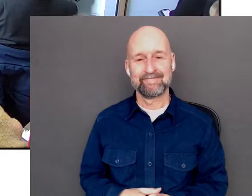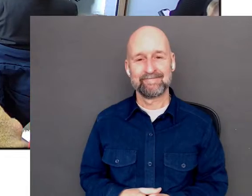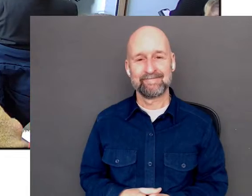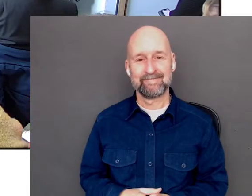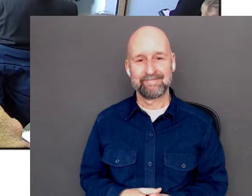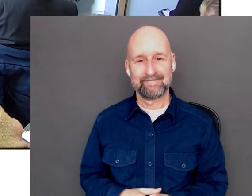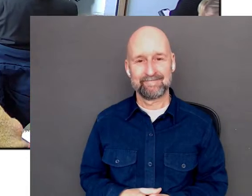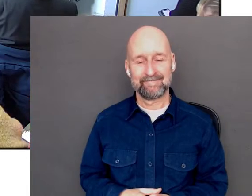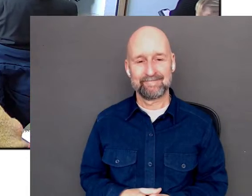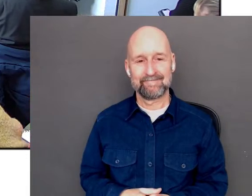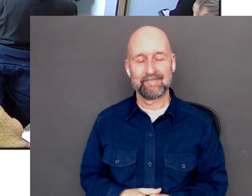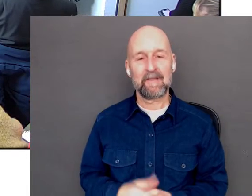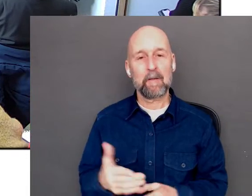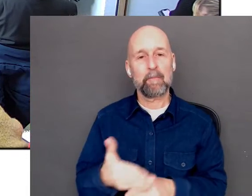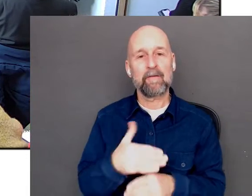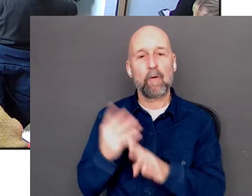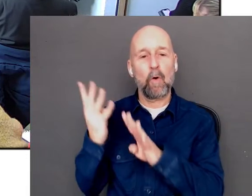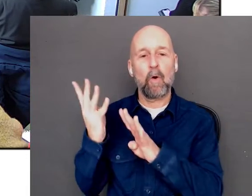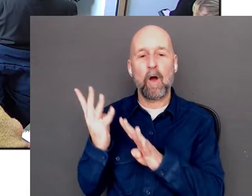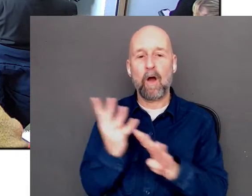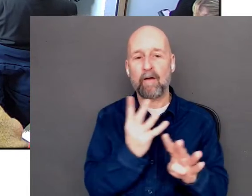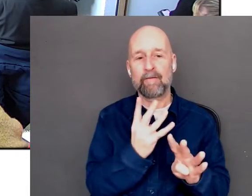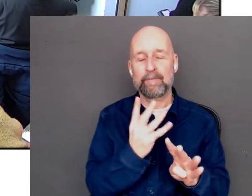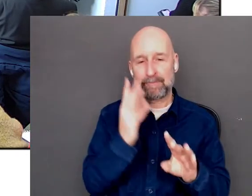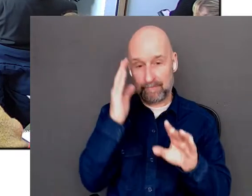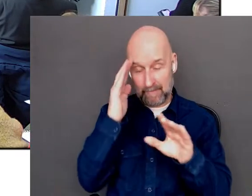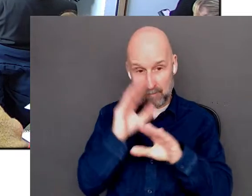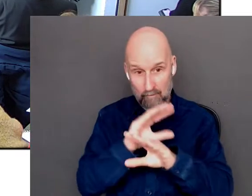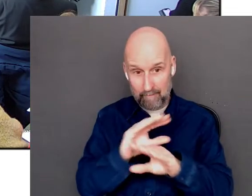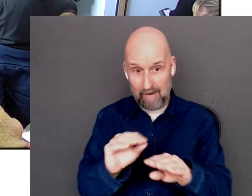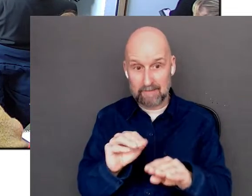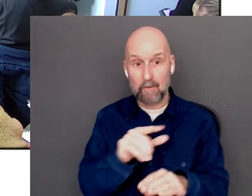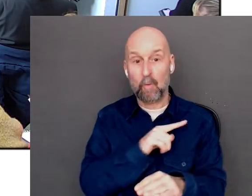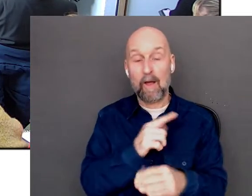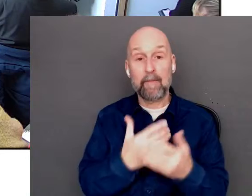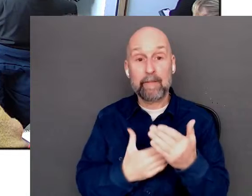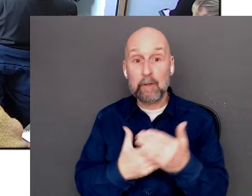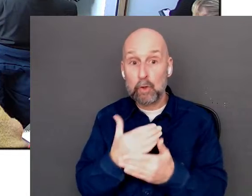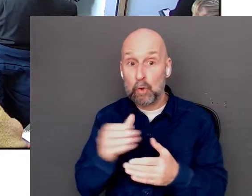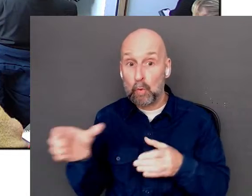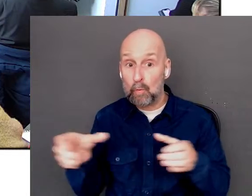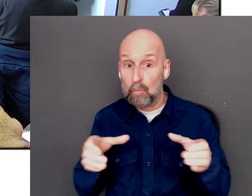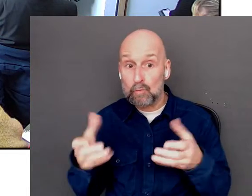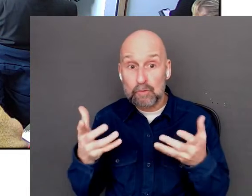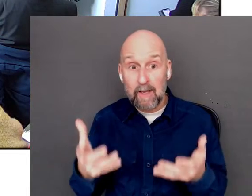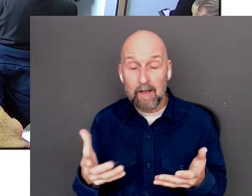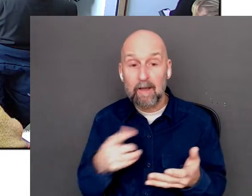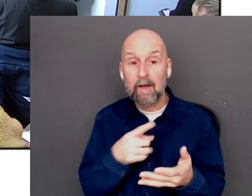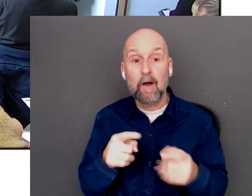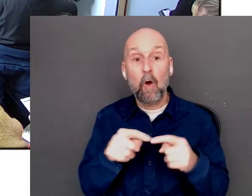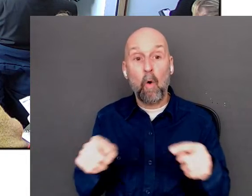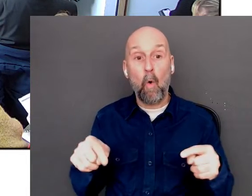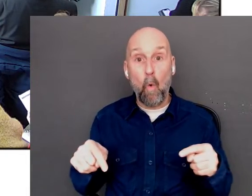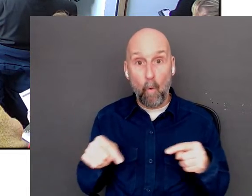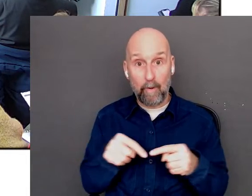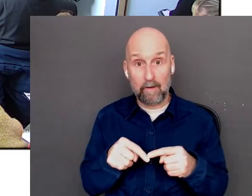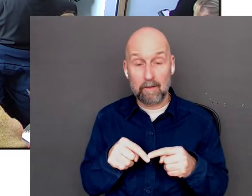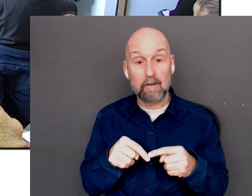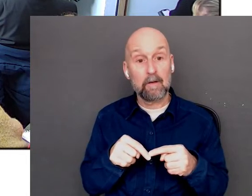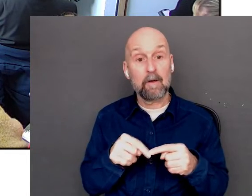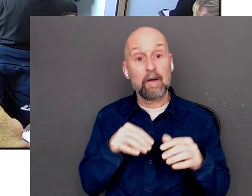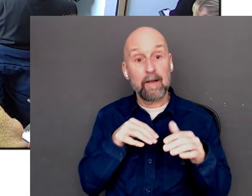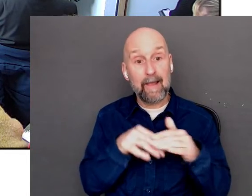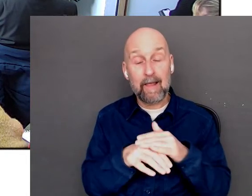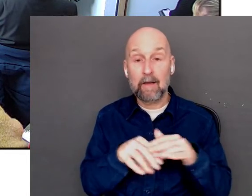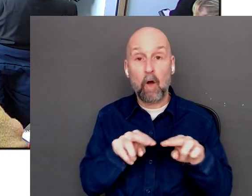Before everyone goes, just a reminder, especially if you're new to the studio today, that the studio is open. You can go on hot desk. If you